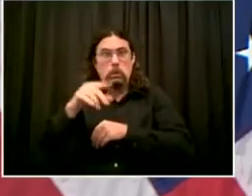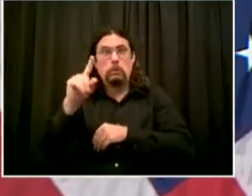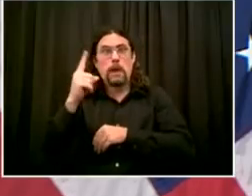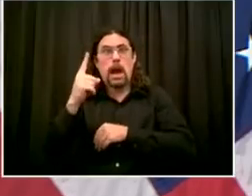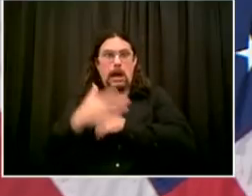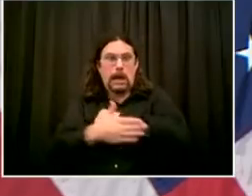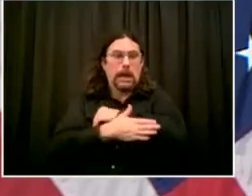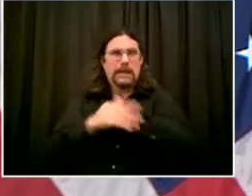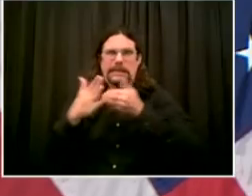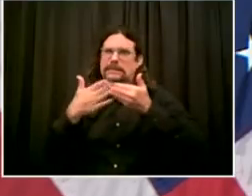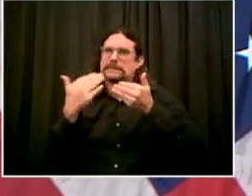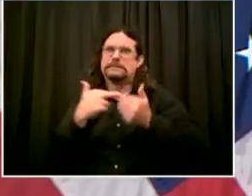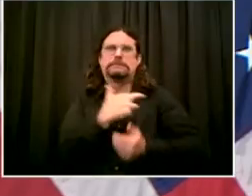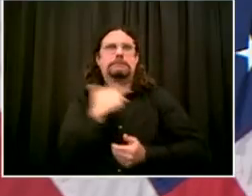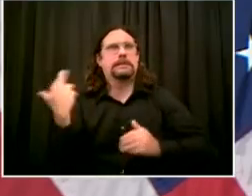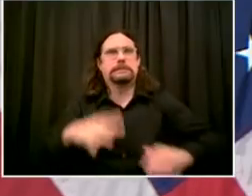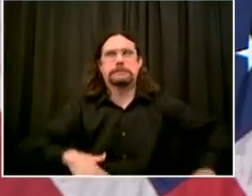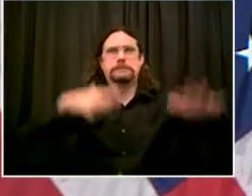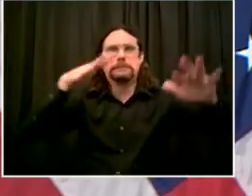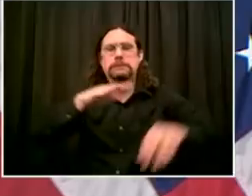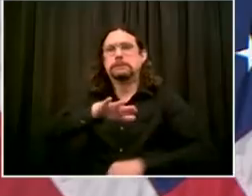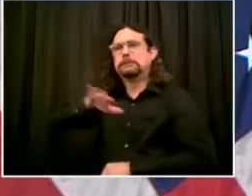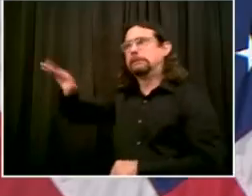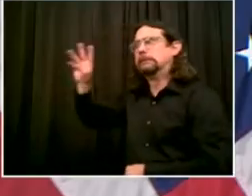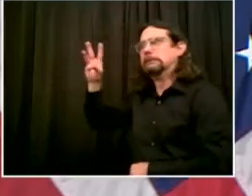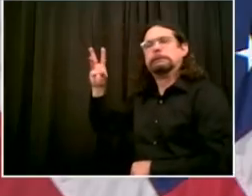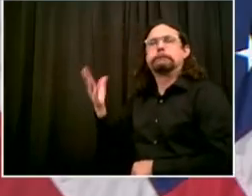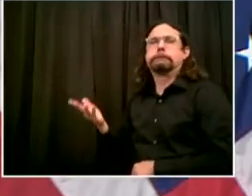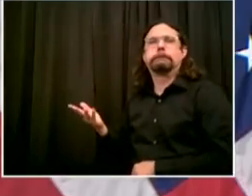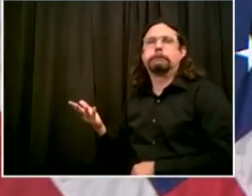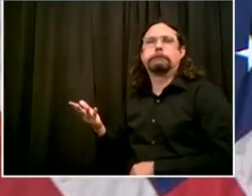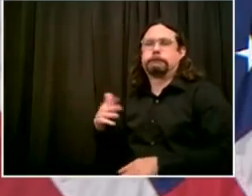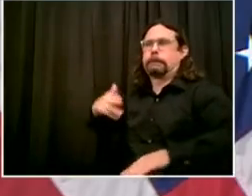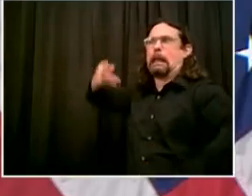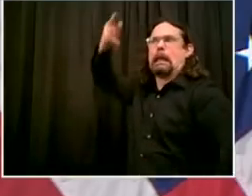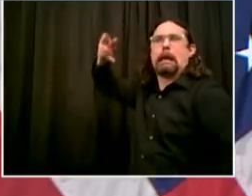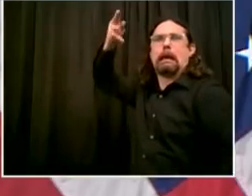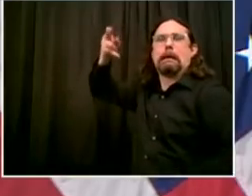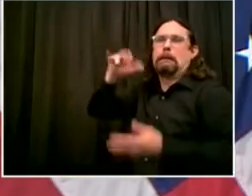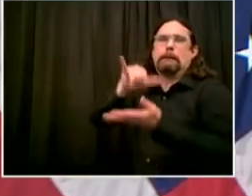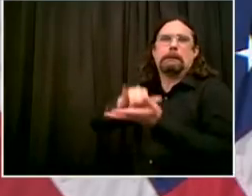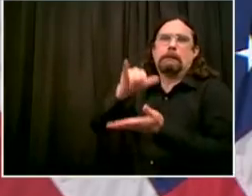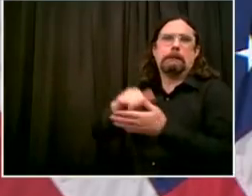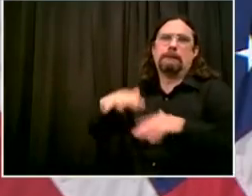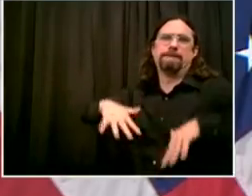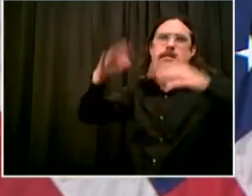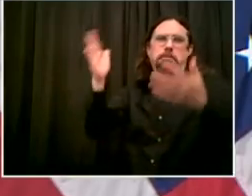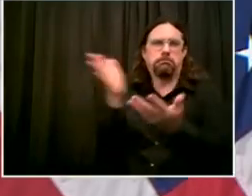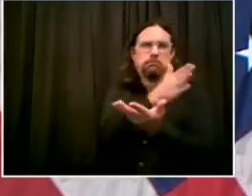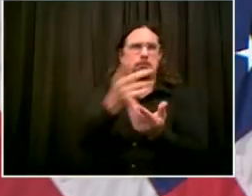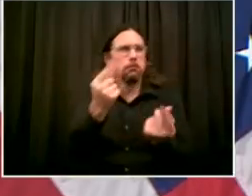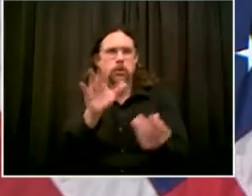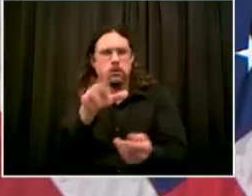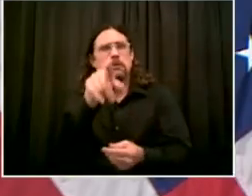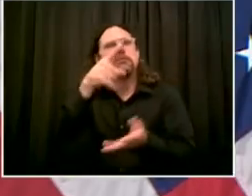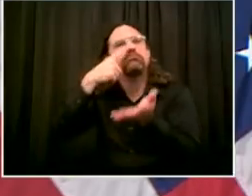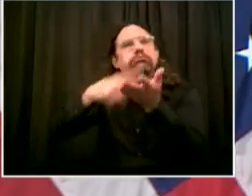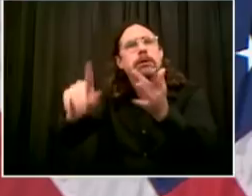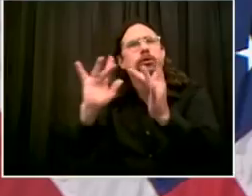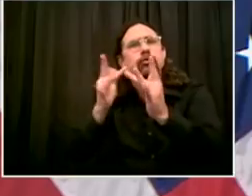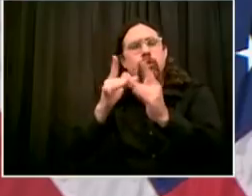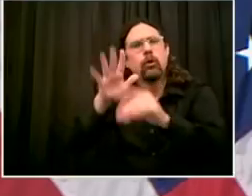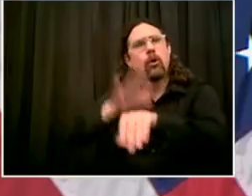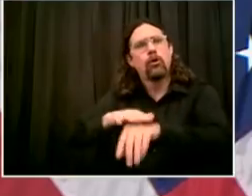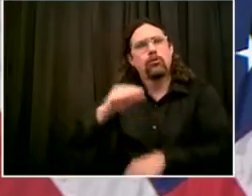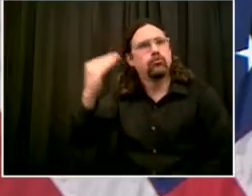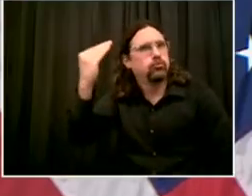for communicating out to the public. You can also follow us on social media and listen to your local news station as we provide updates